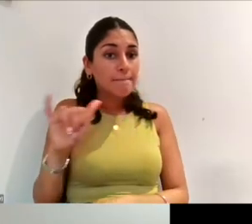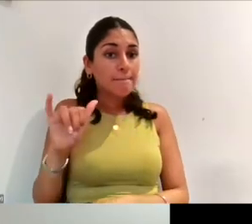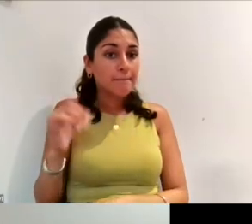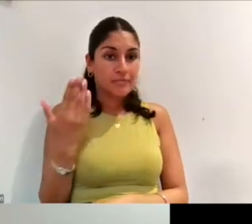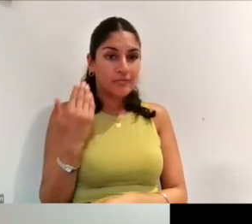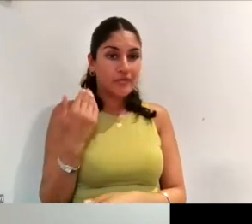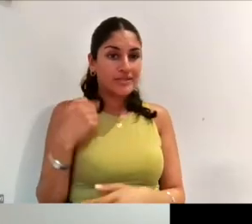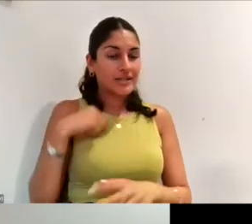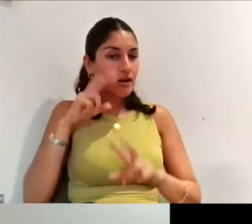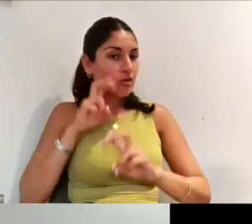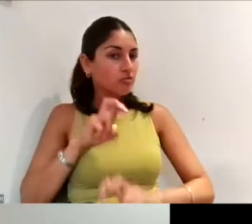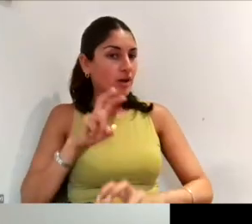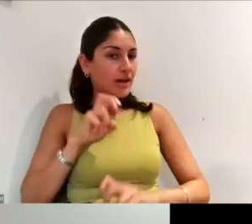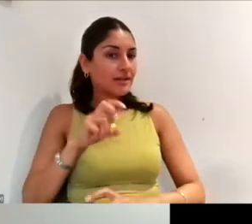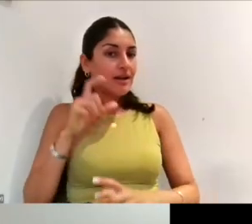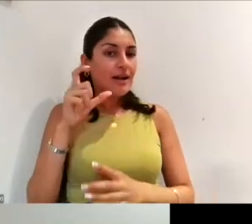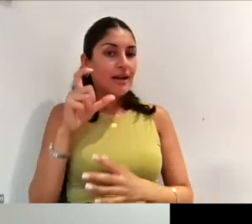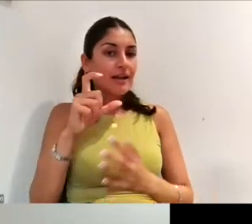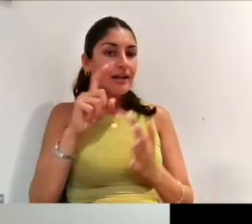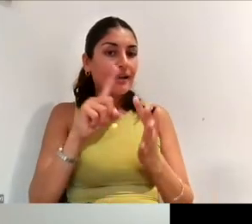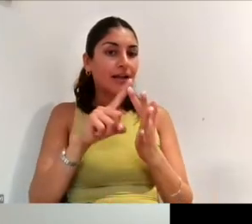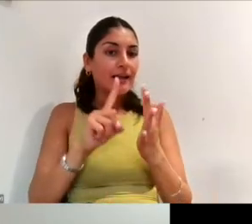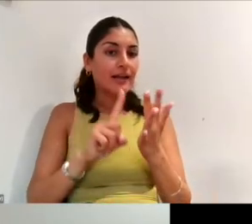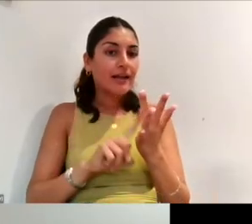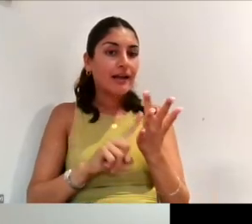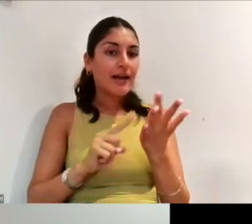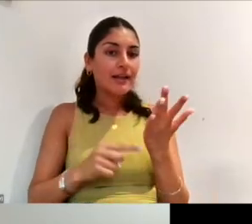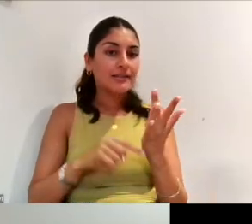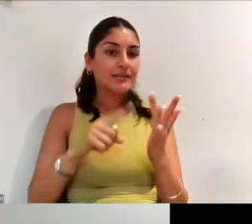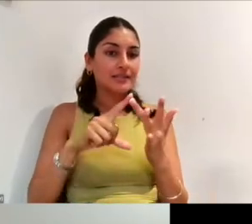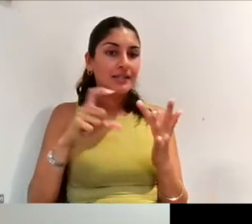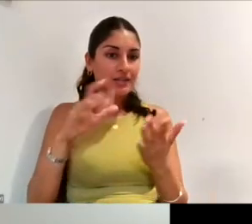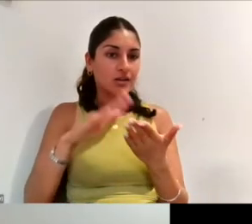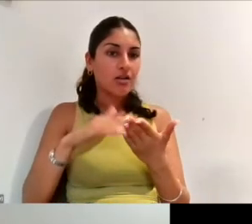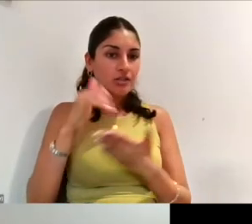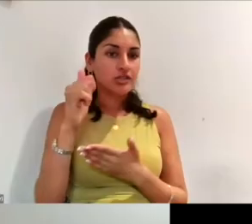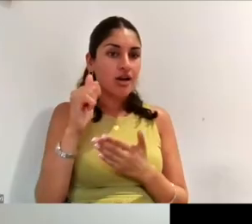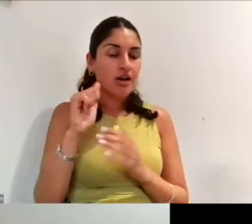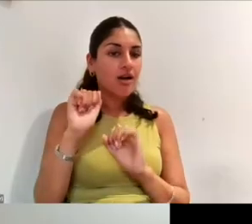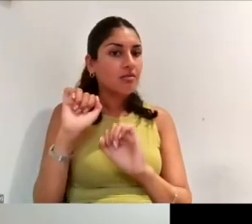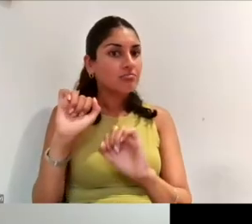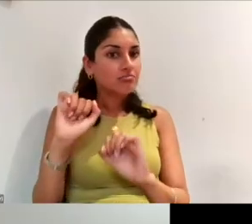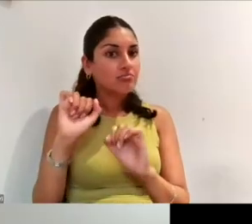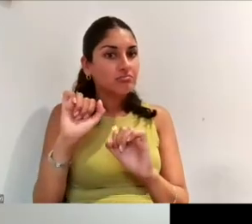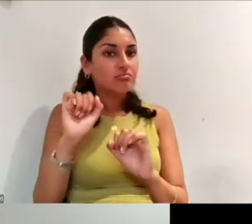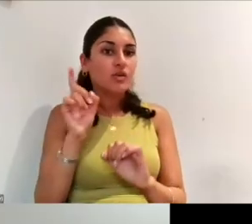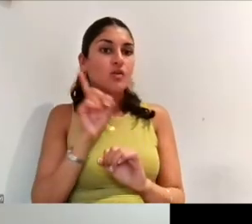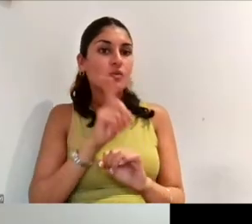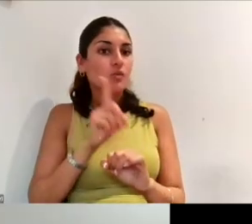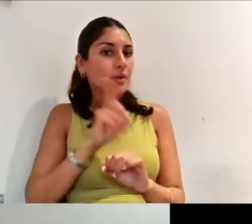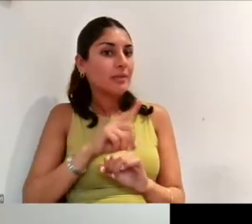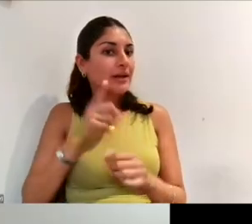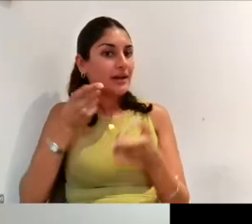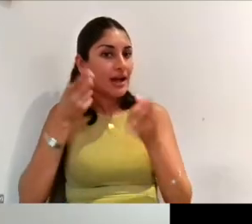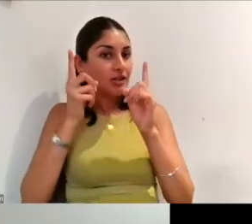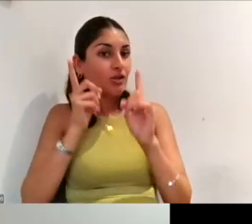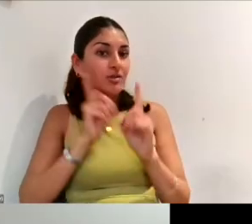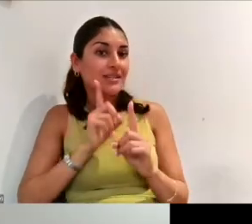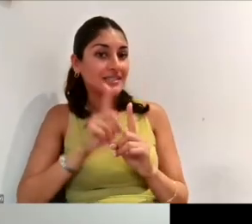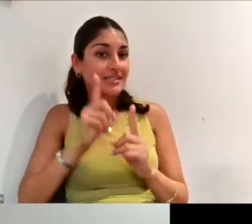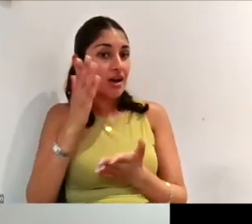about like Celtic cultures and all these stories they have about women, um, and yeah, women and goddesses as